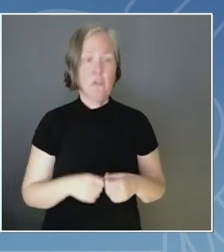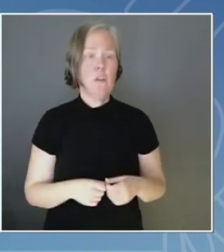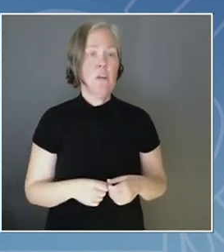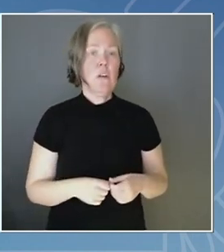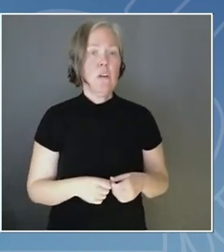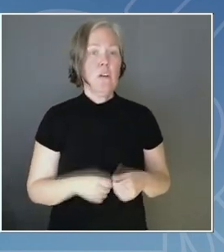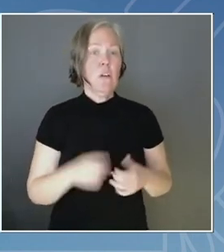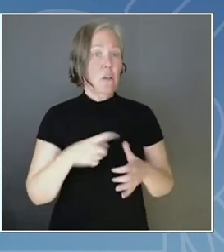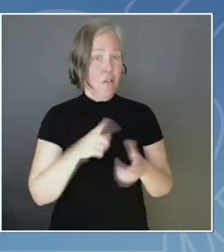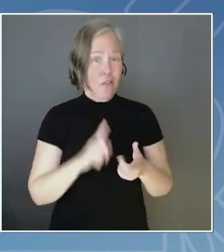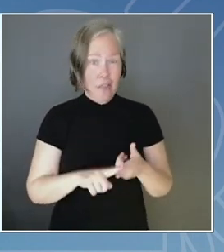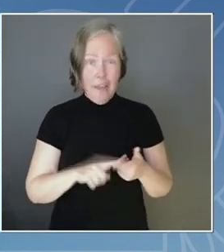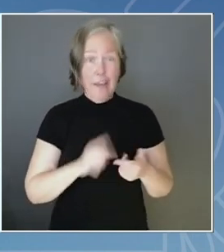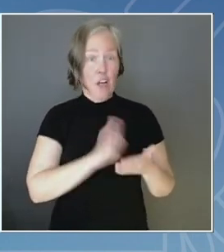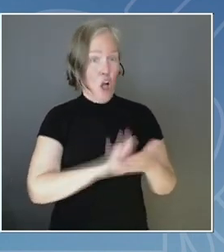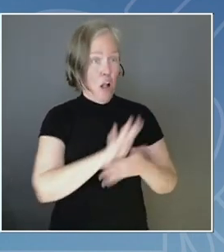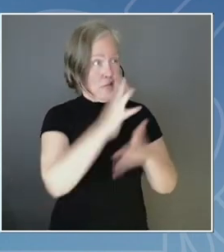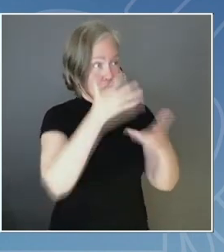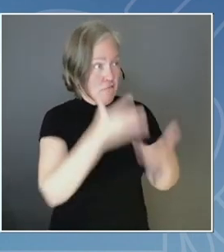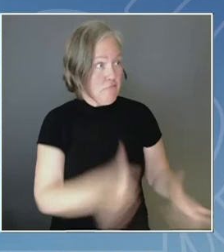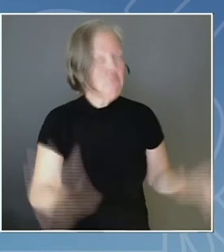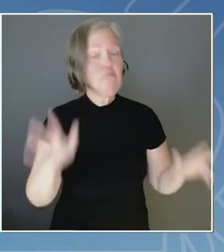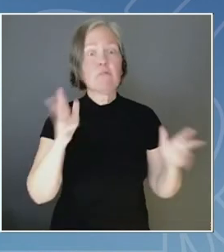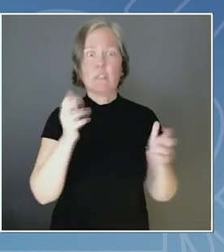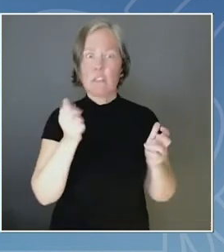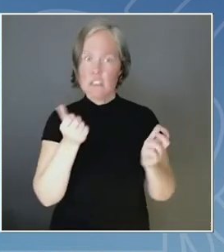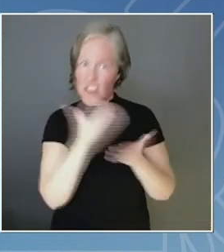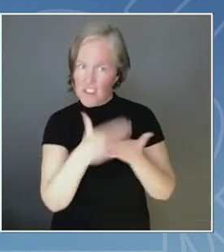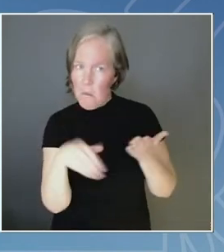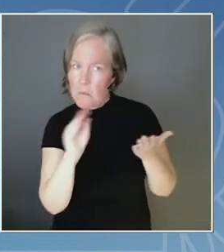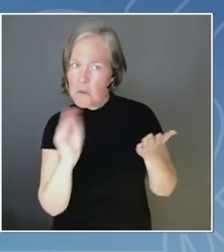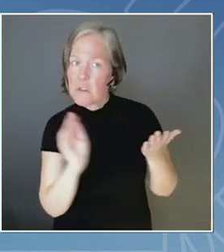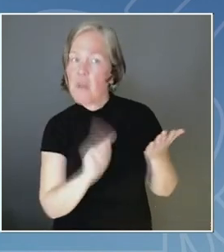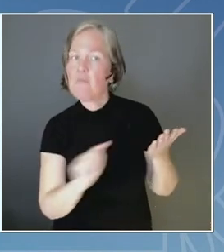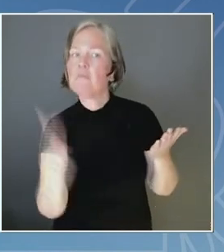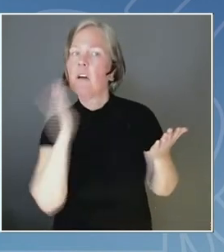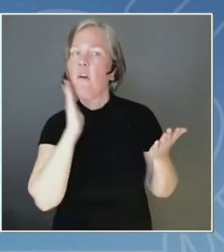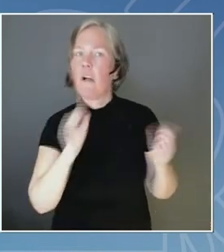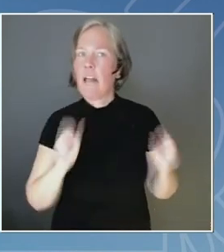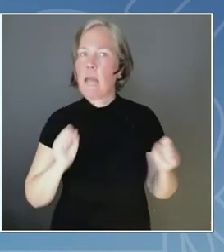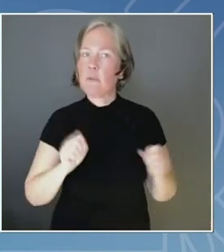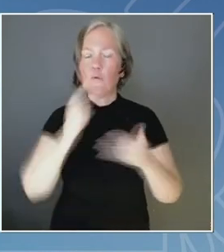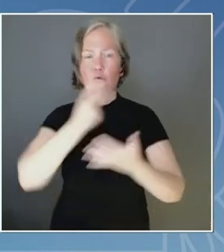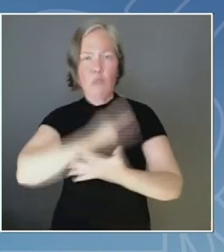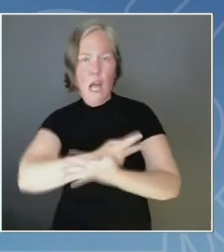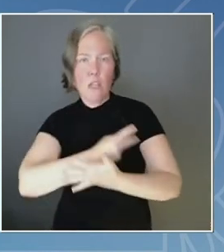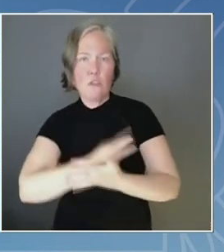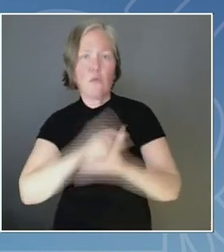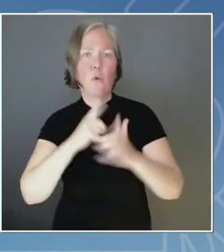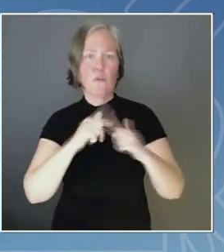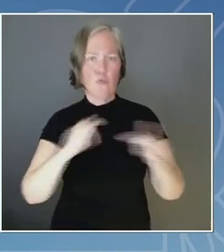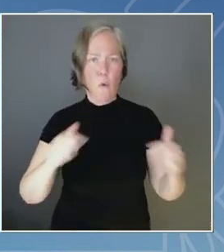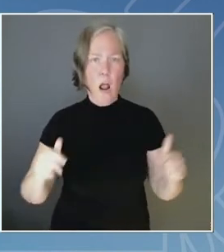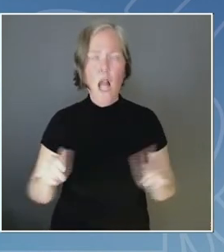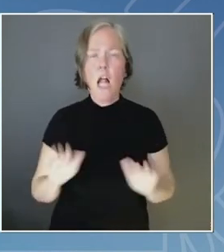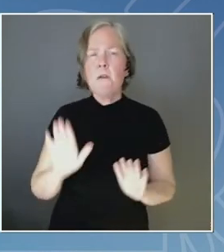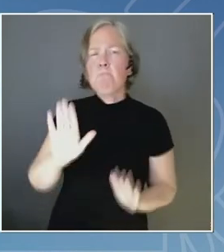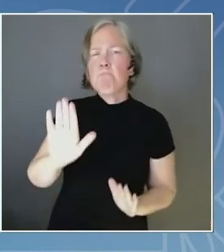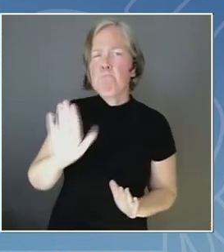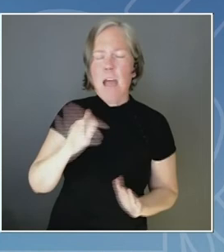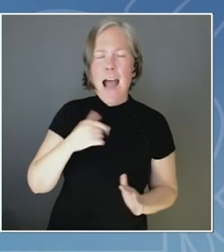further study, graduate school, and so on. And I'm not talking about, you know, very